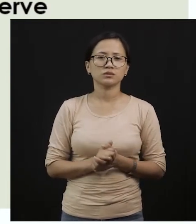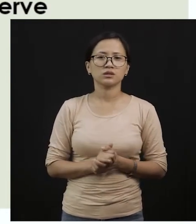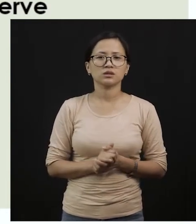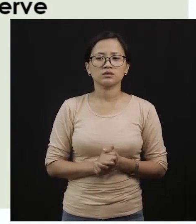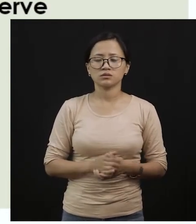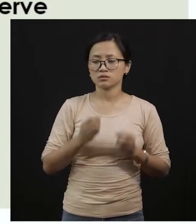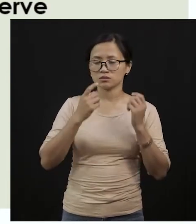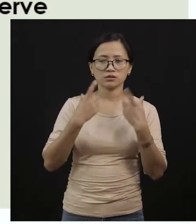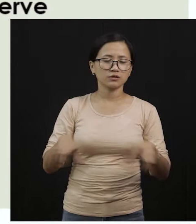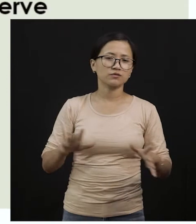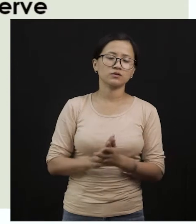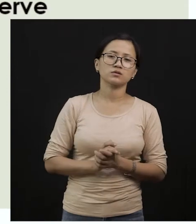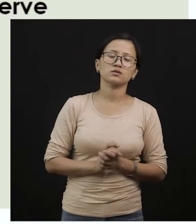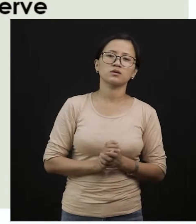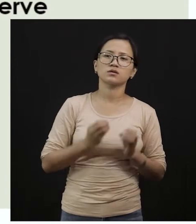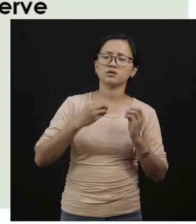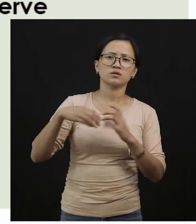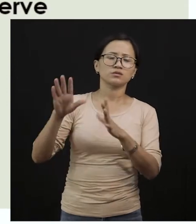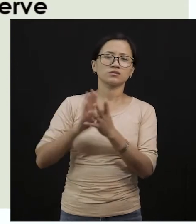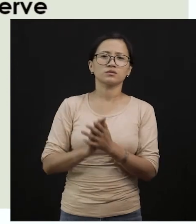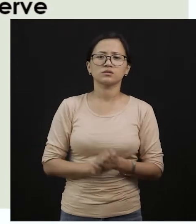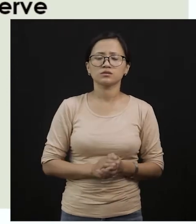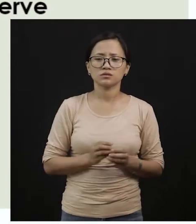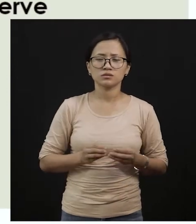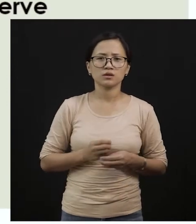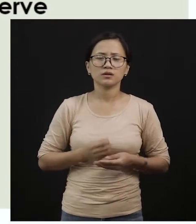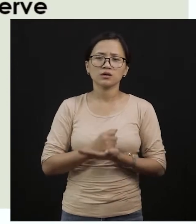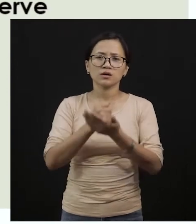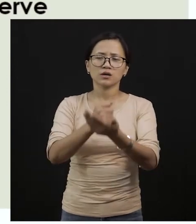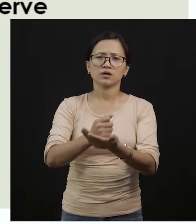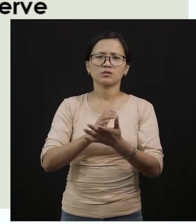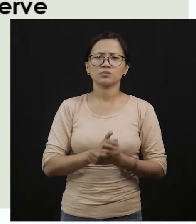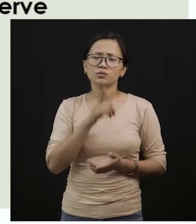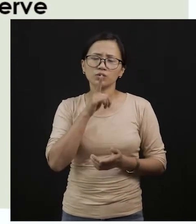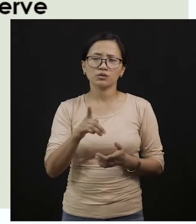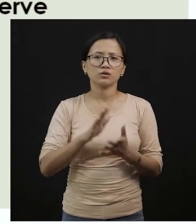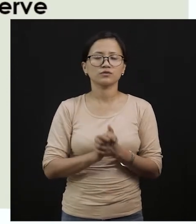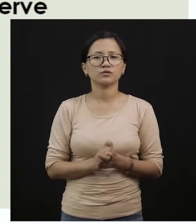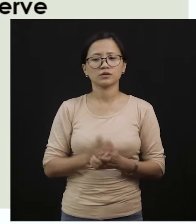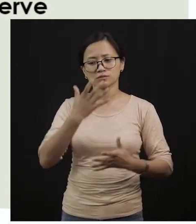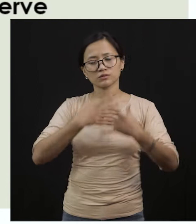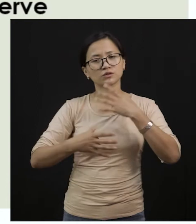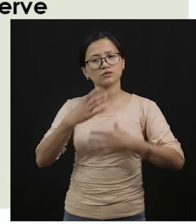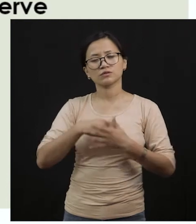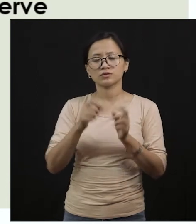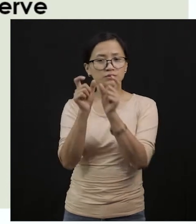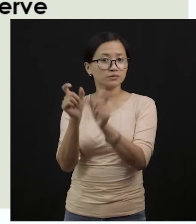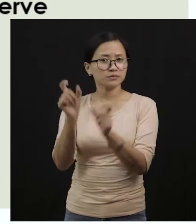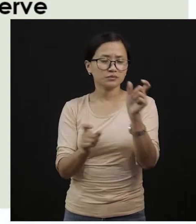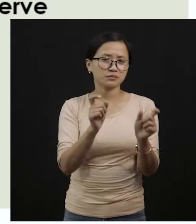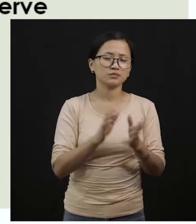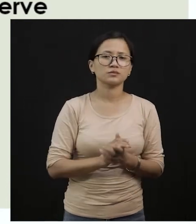that she would leave the convent school and serve purely for the suffering humanity. There's so many people suffering, and she